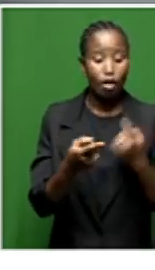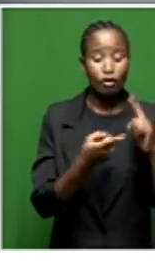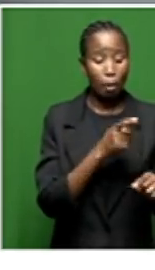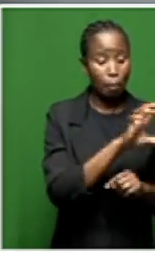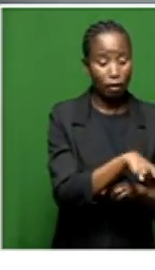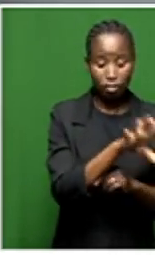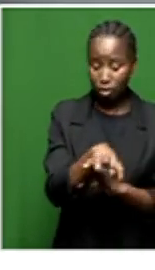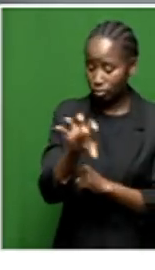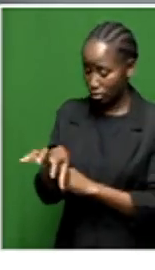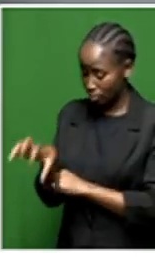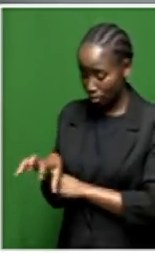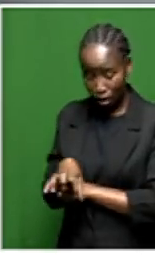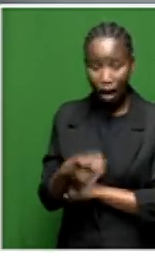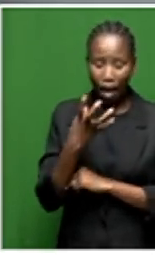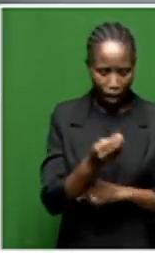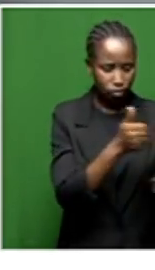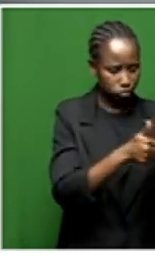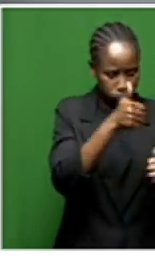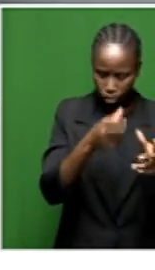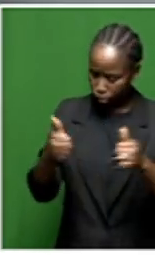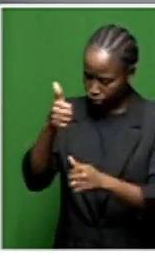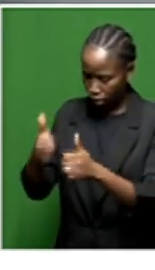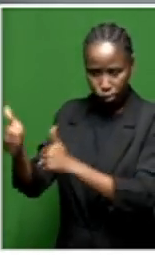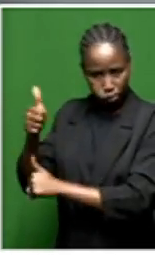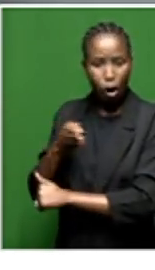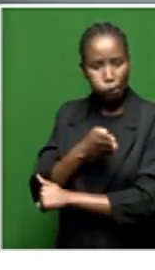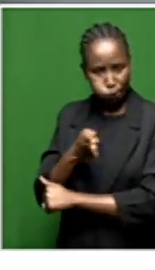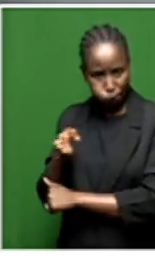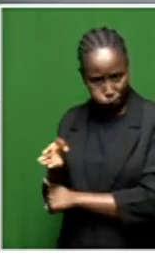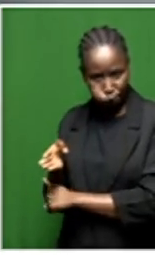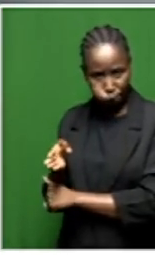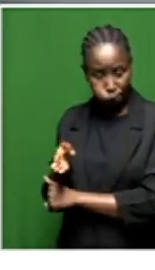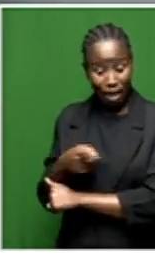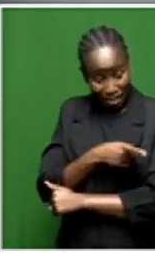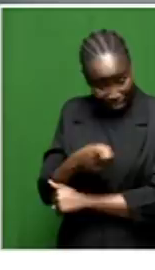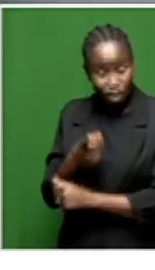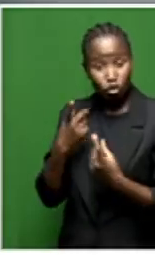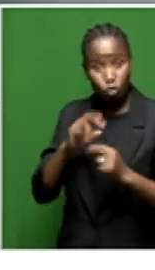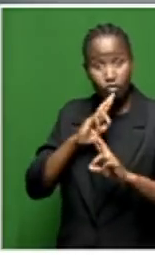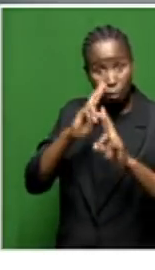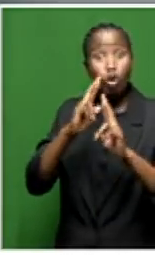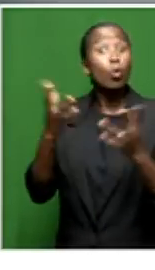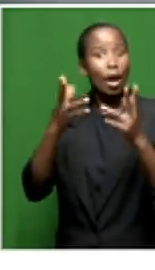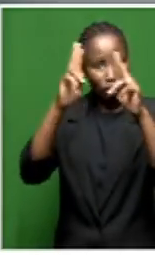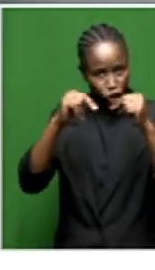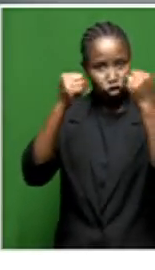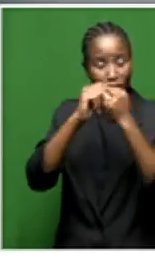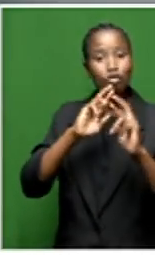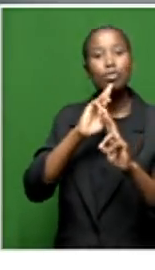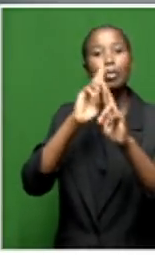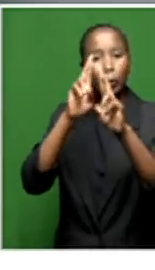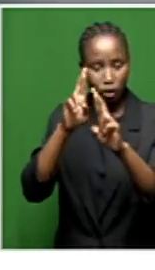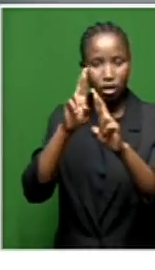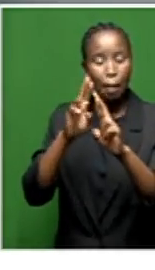the provincial head who is accounting to the national head. They don't get instruction from any other